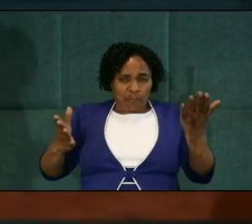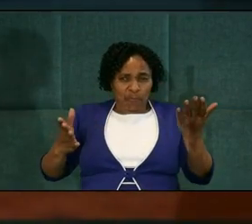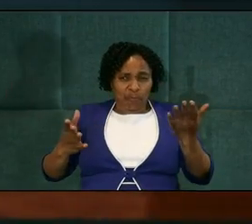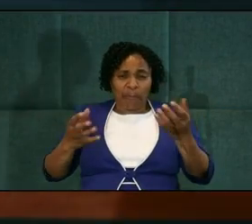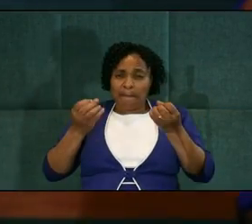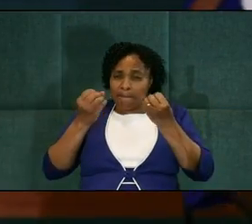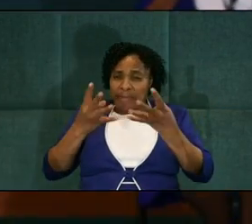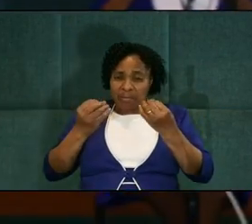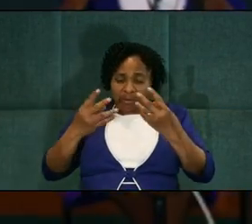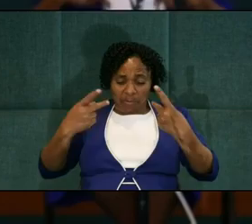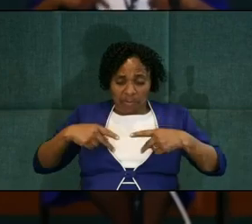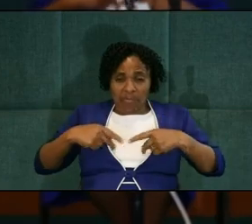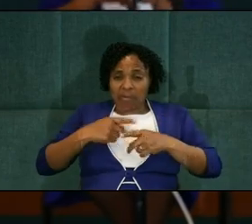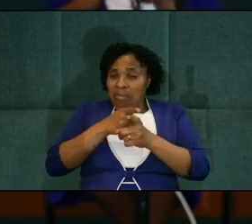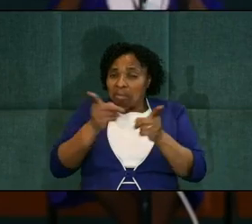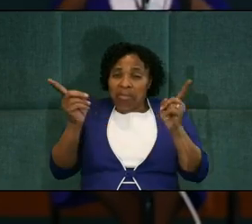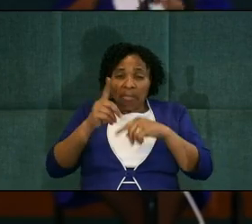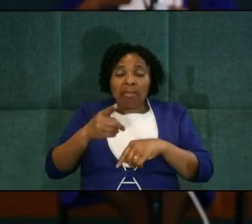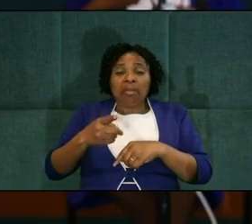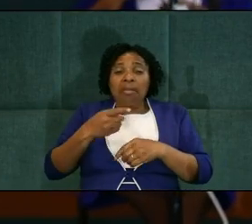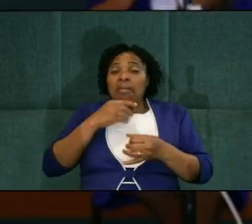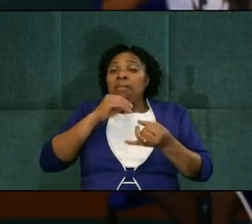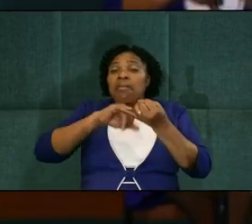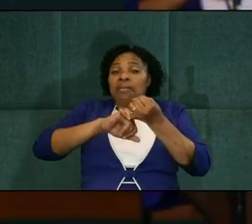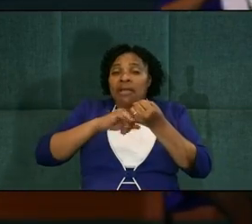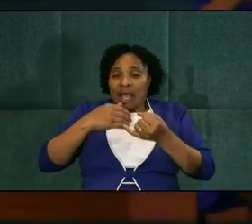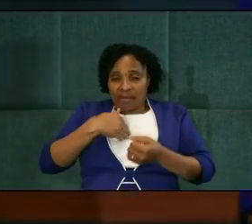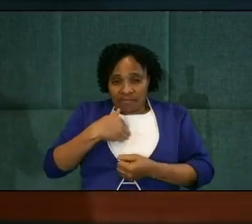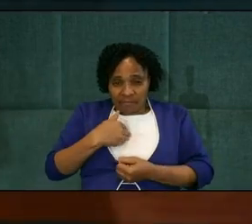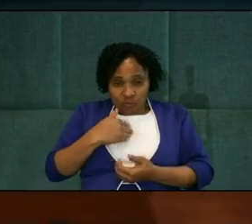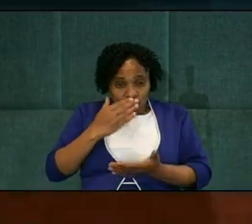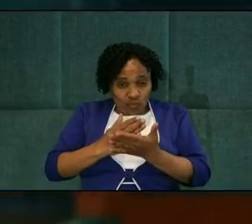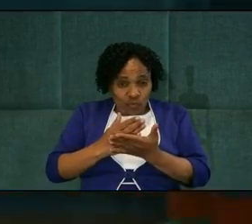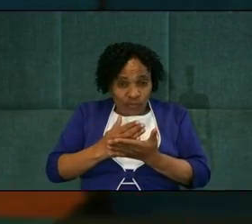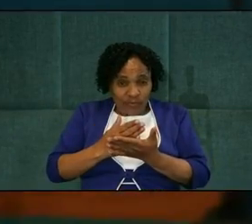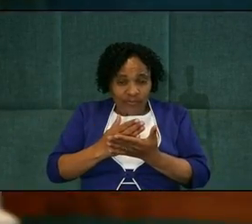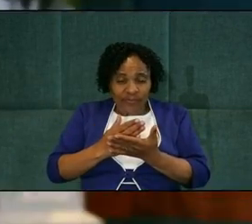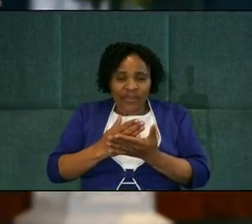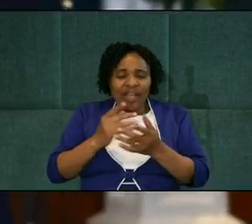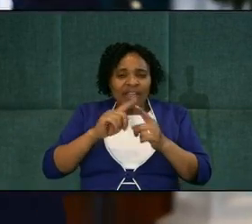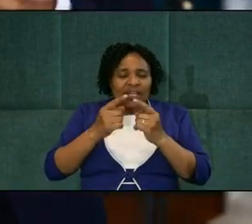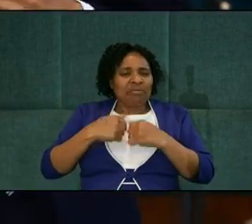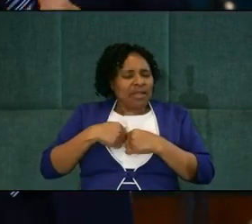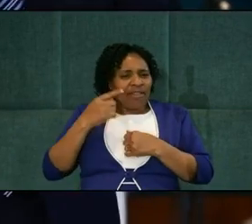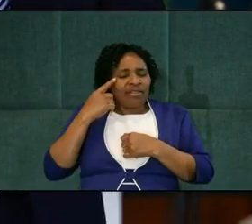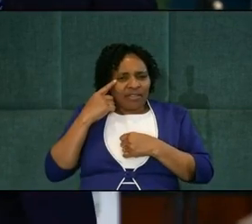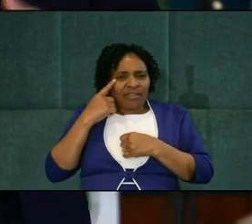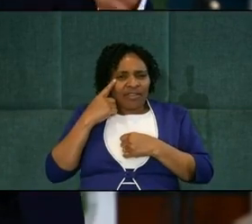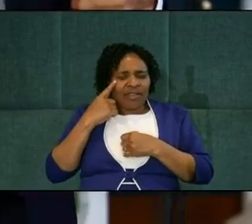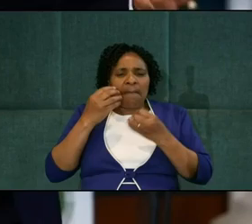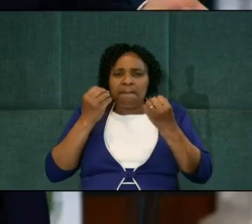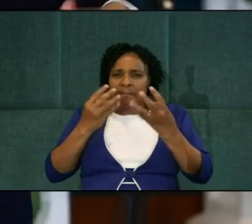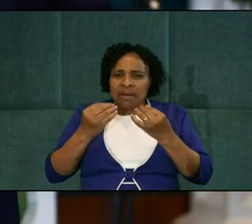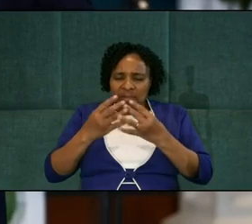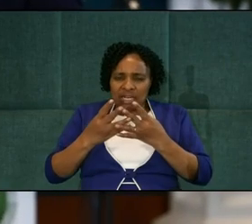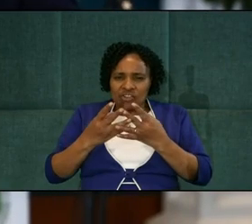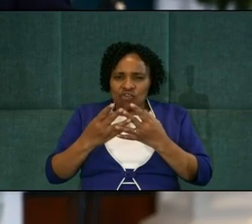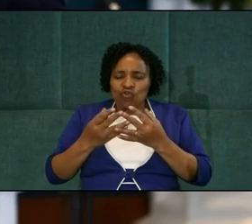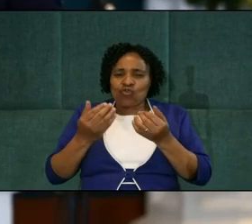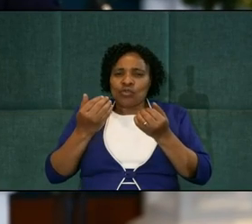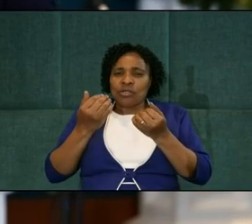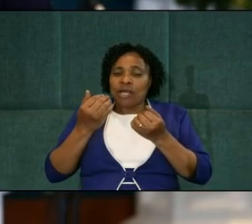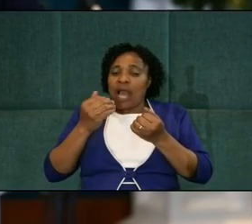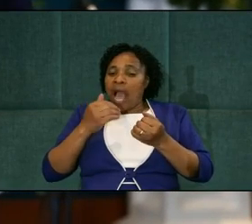these men were married. Yes? Yes. And I further assume that most of them had more than one